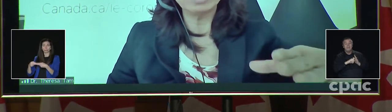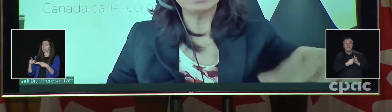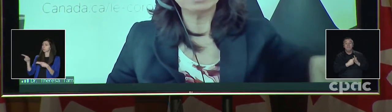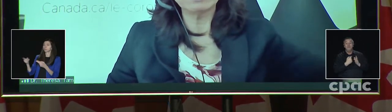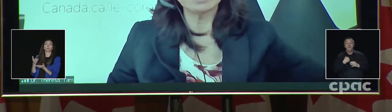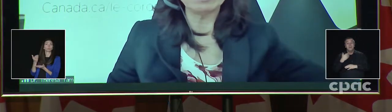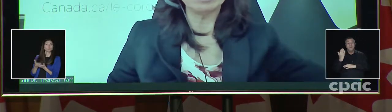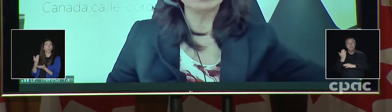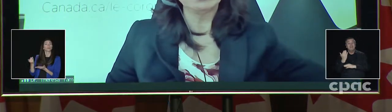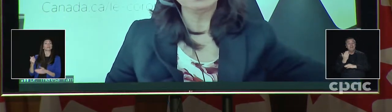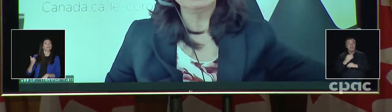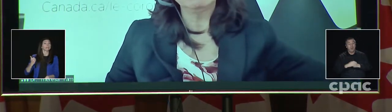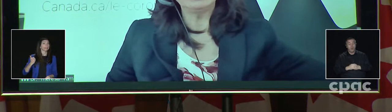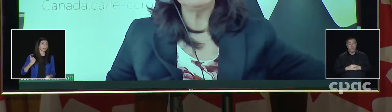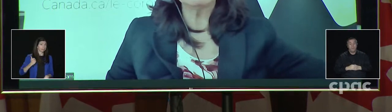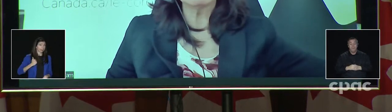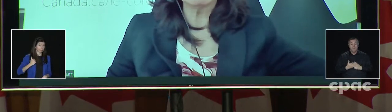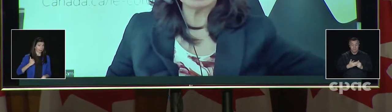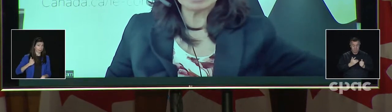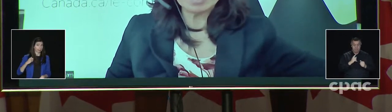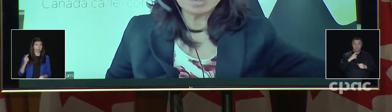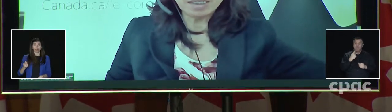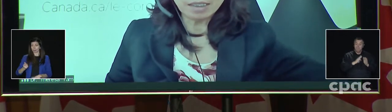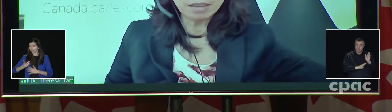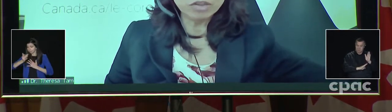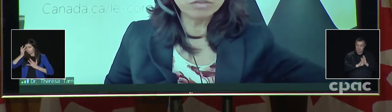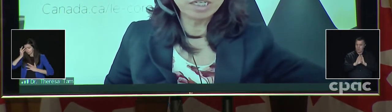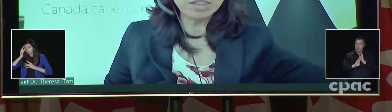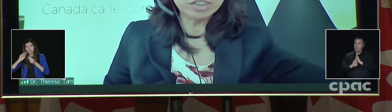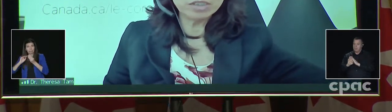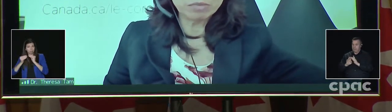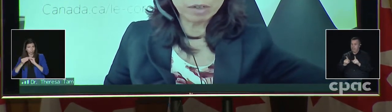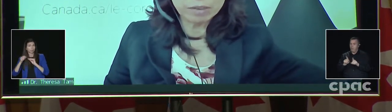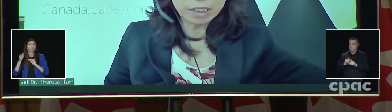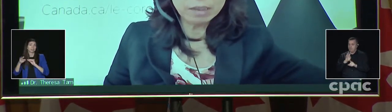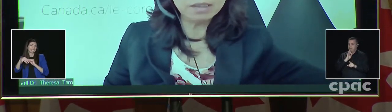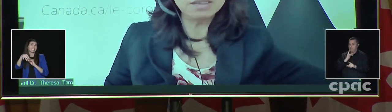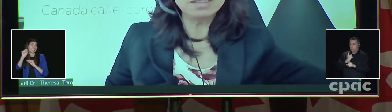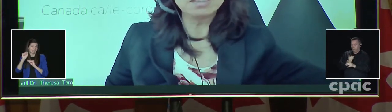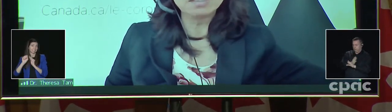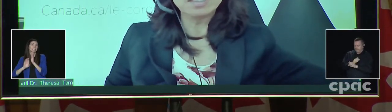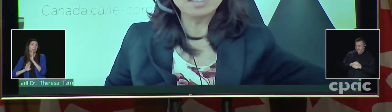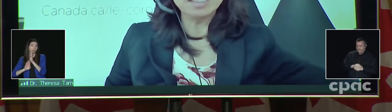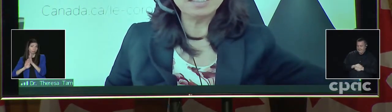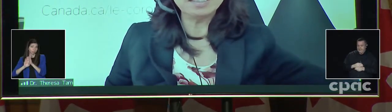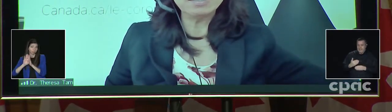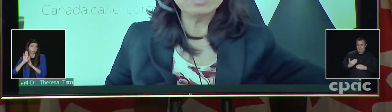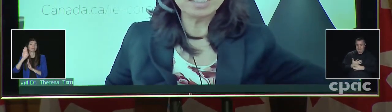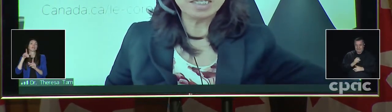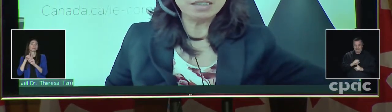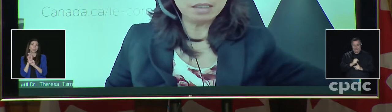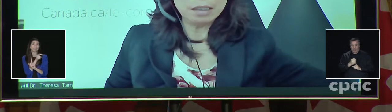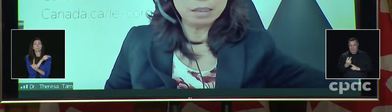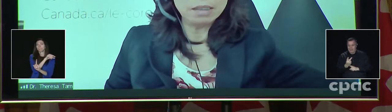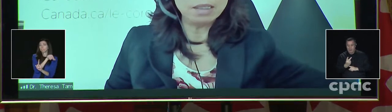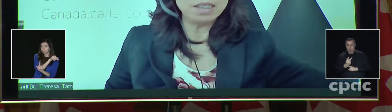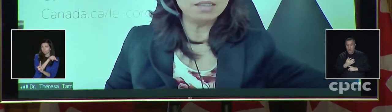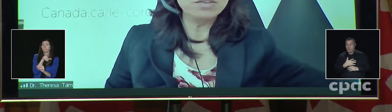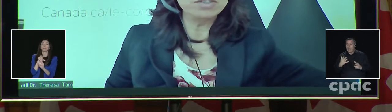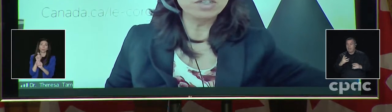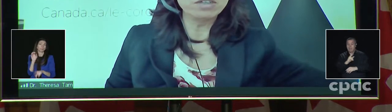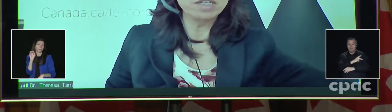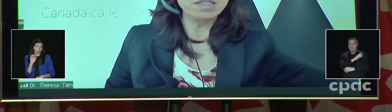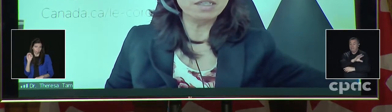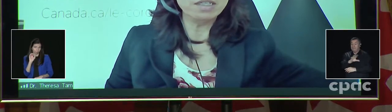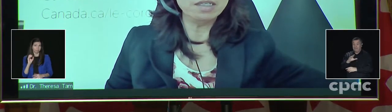case rates are going up, mainly driven by the 2 largest provinces, and those are cases.